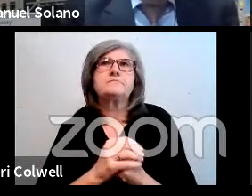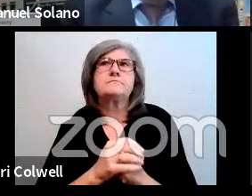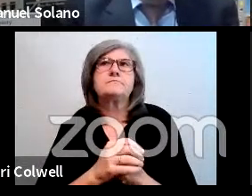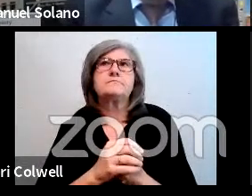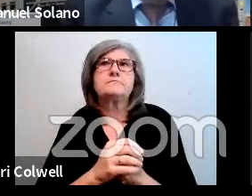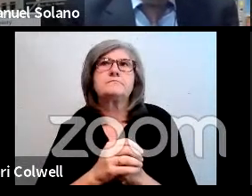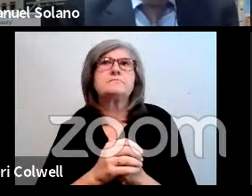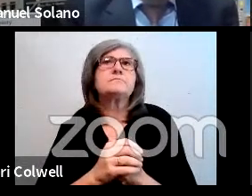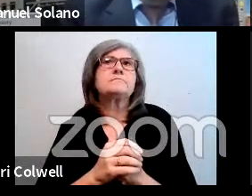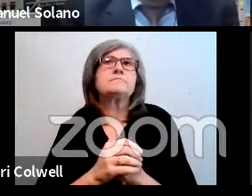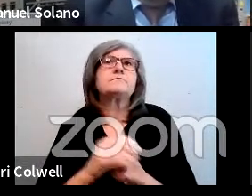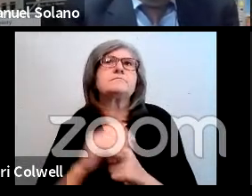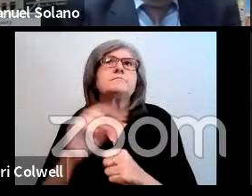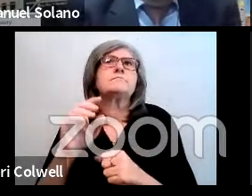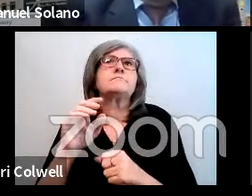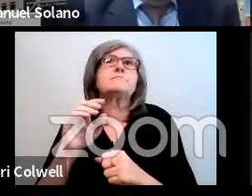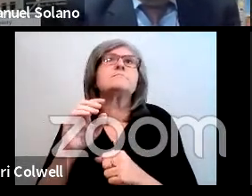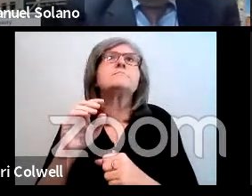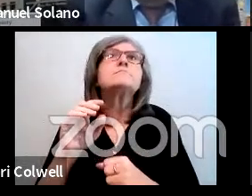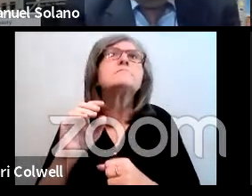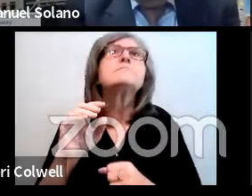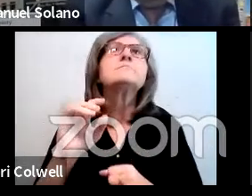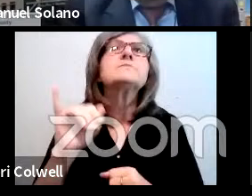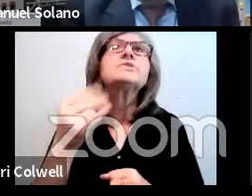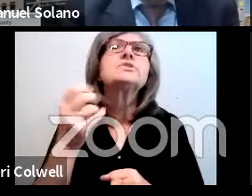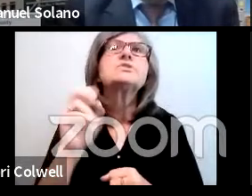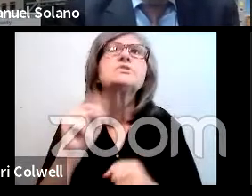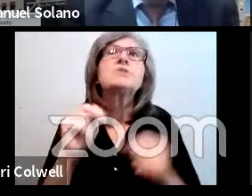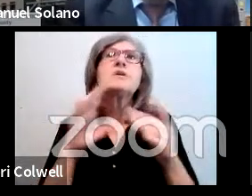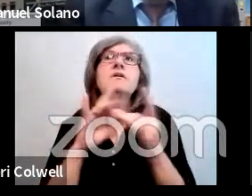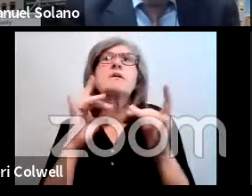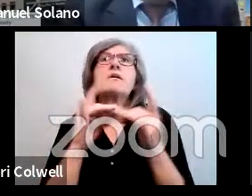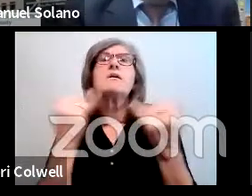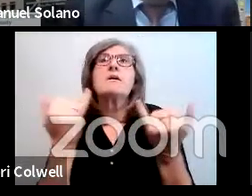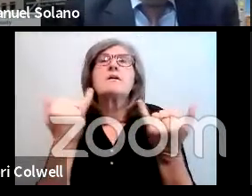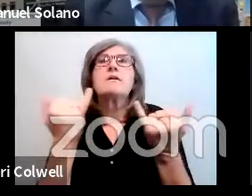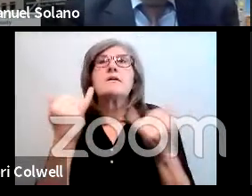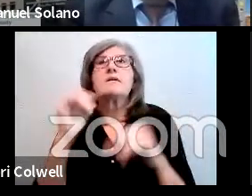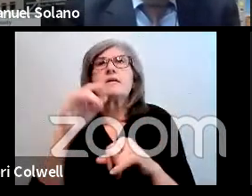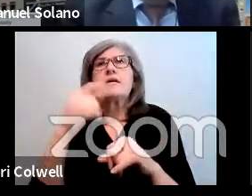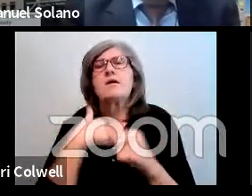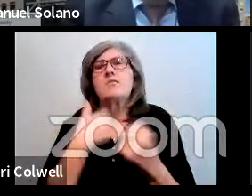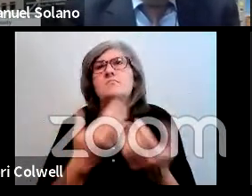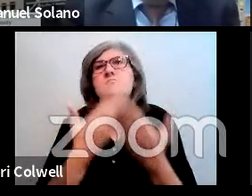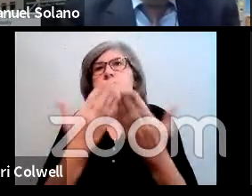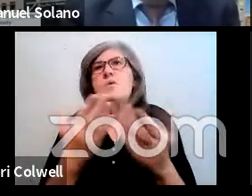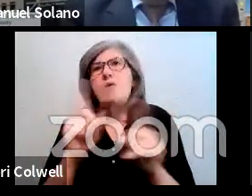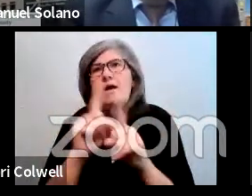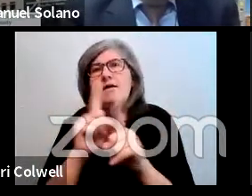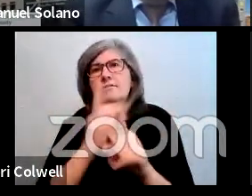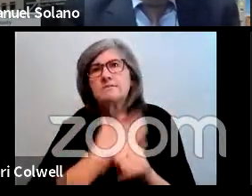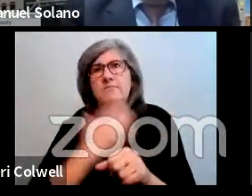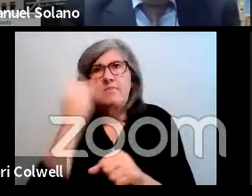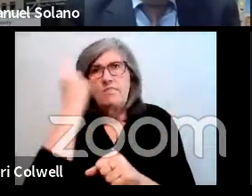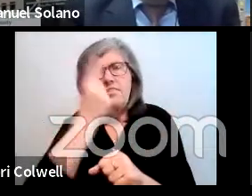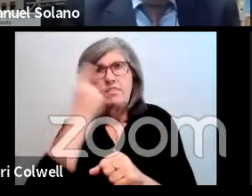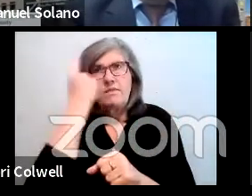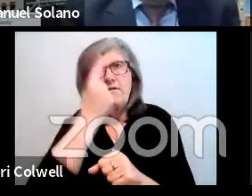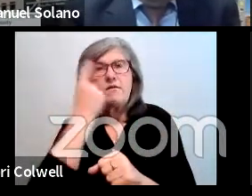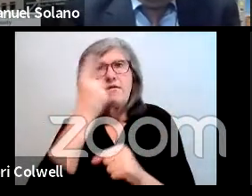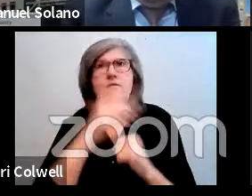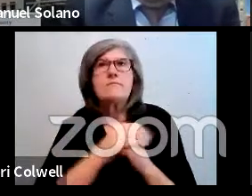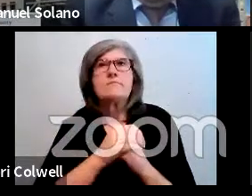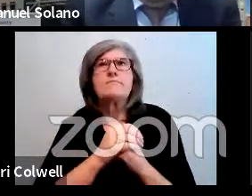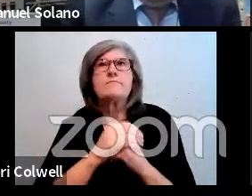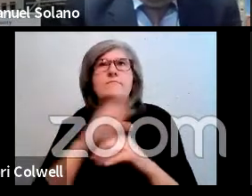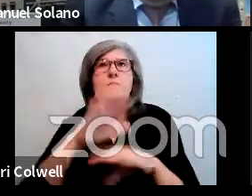One thing I just might pose as a thought is, so